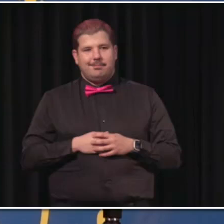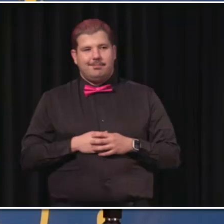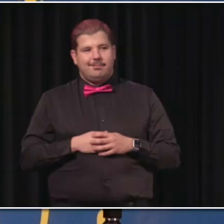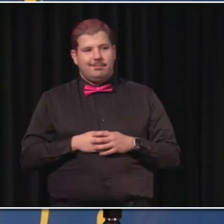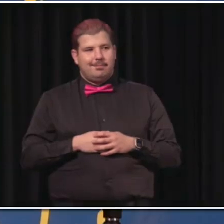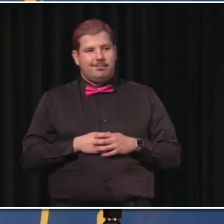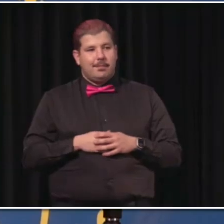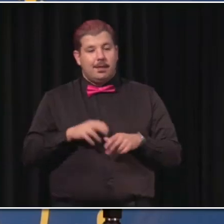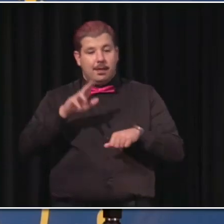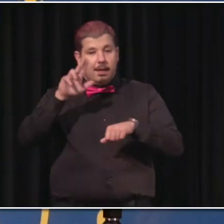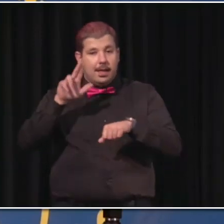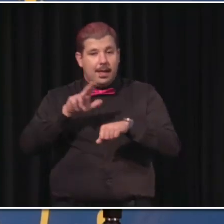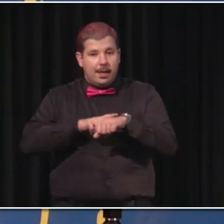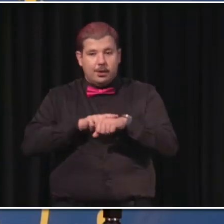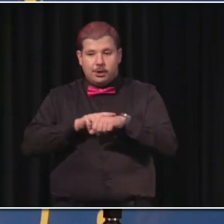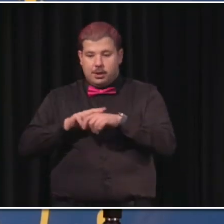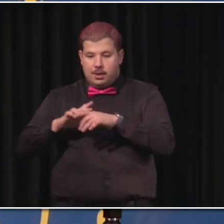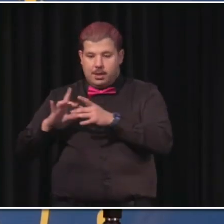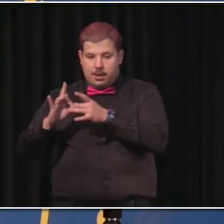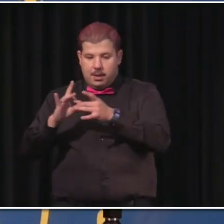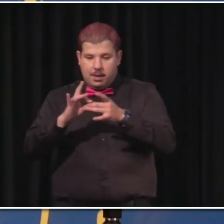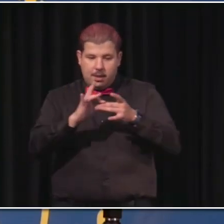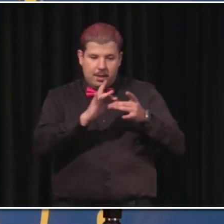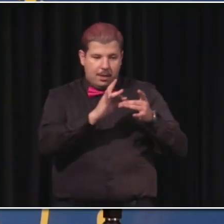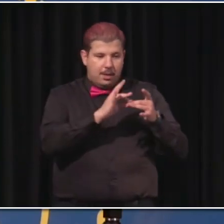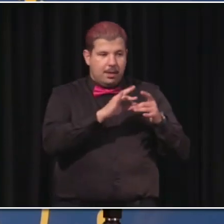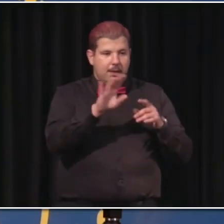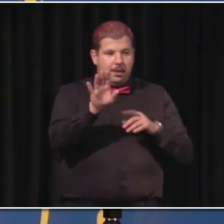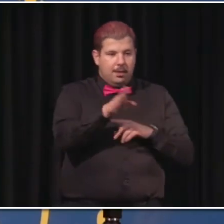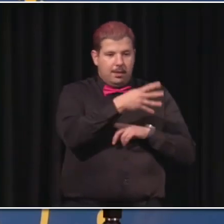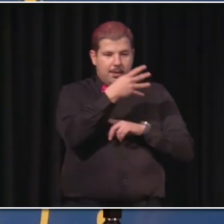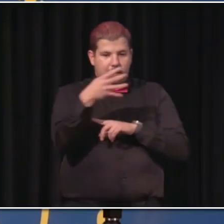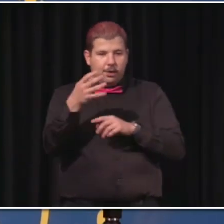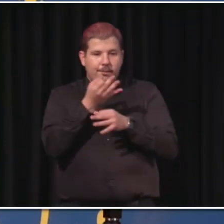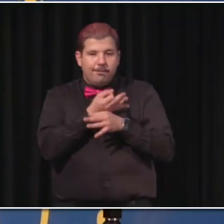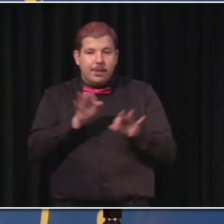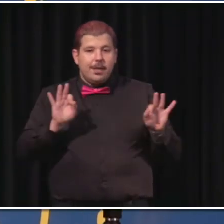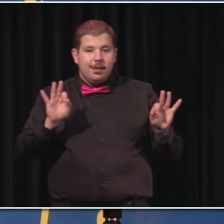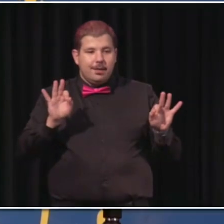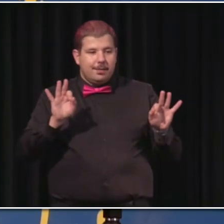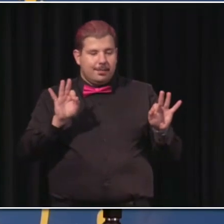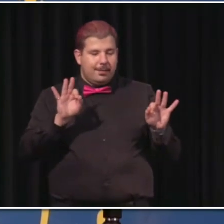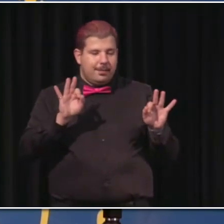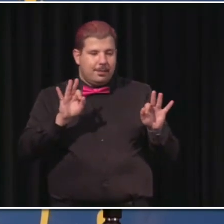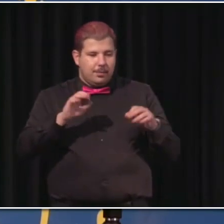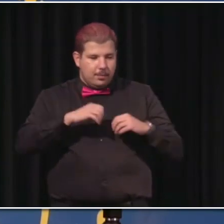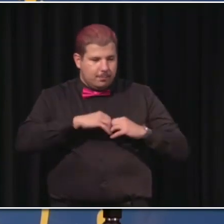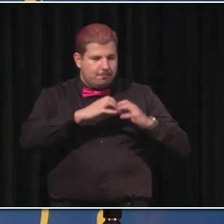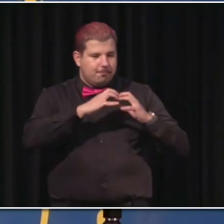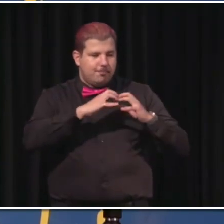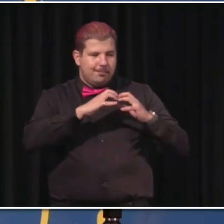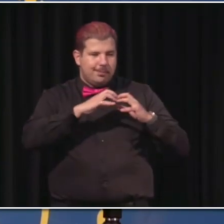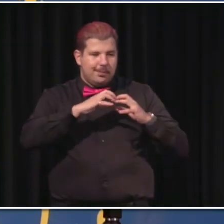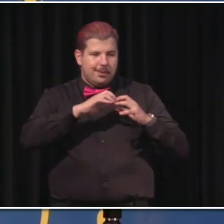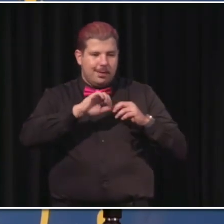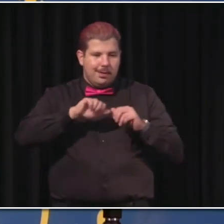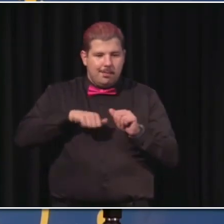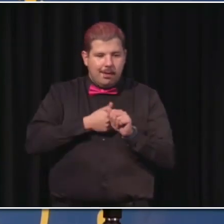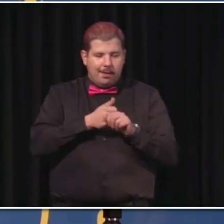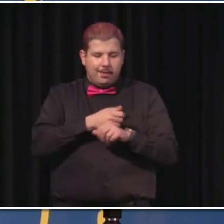But a nation that was stitched together under the banner of freedom was built on the back of